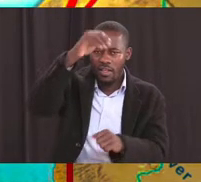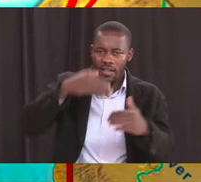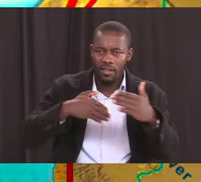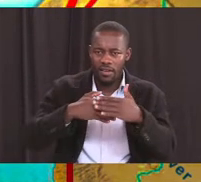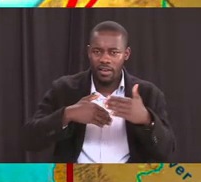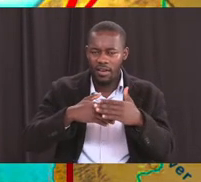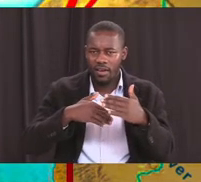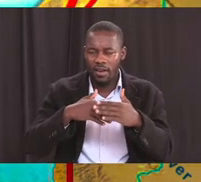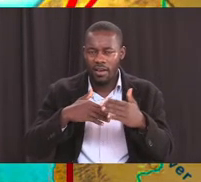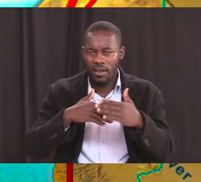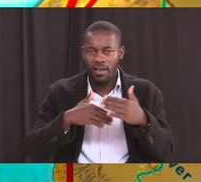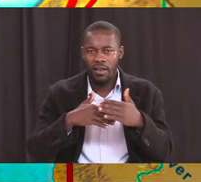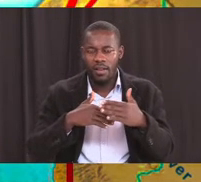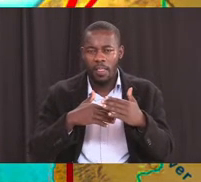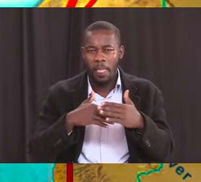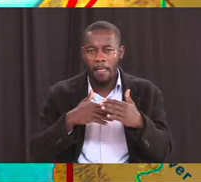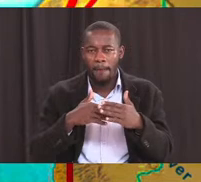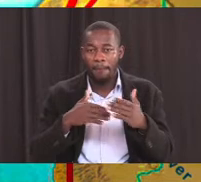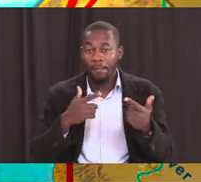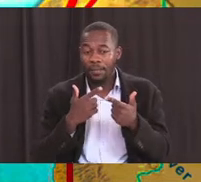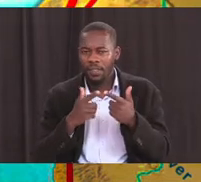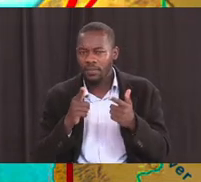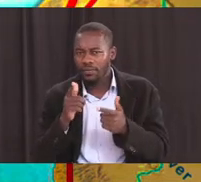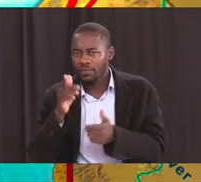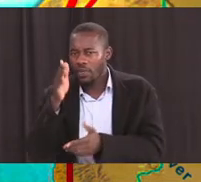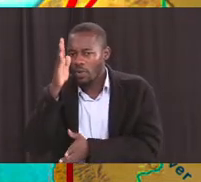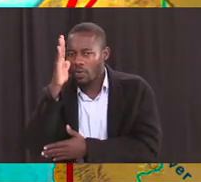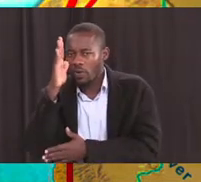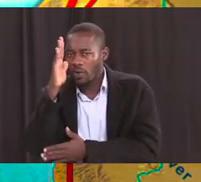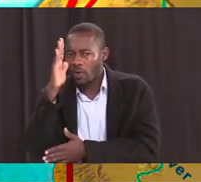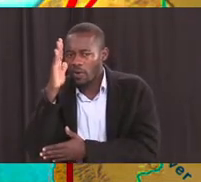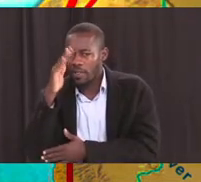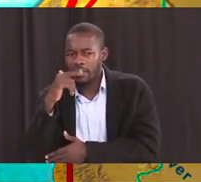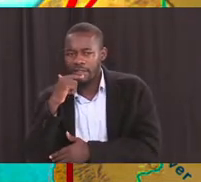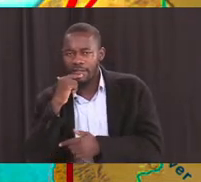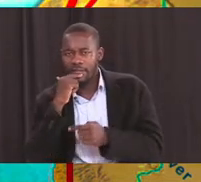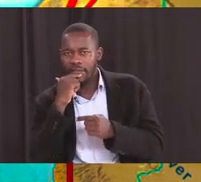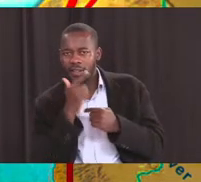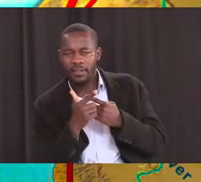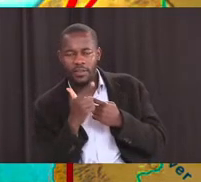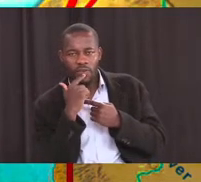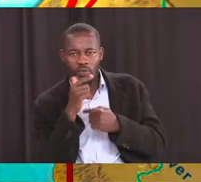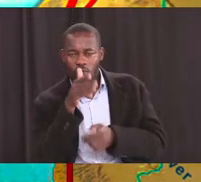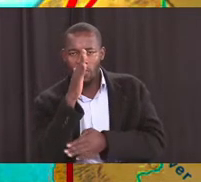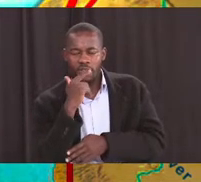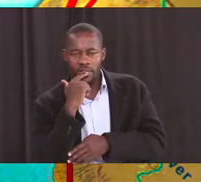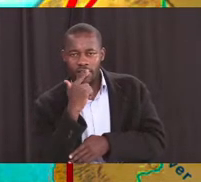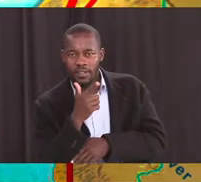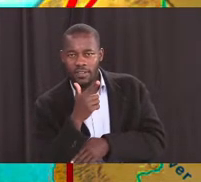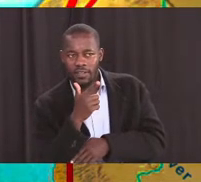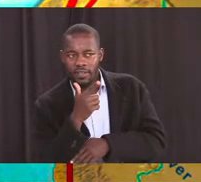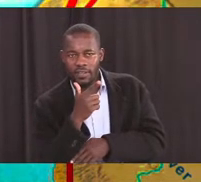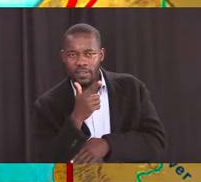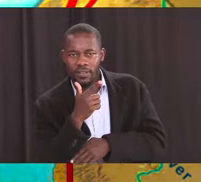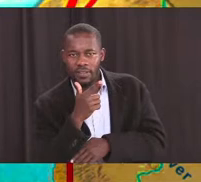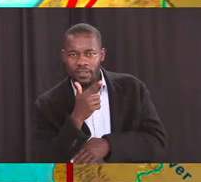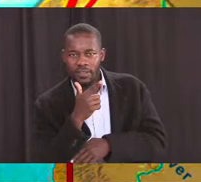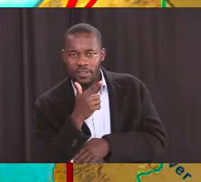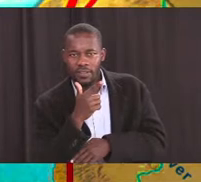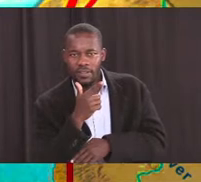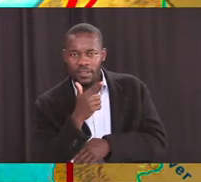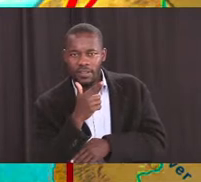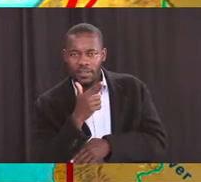And it wasn't that God was saying to never go, because we have a book in the Bible called Ephesians.